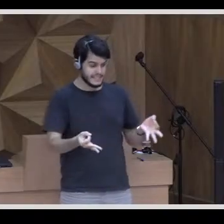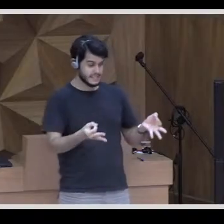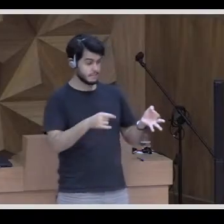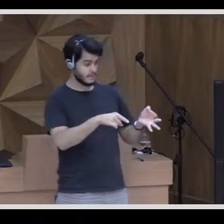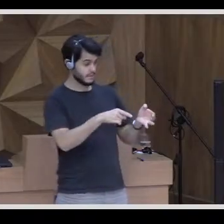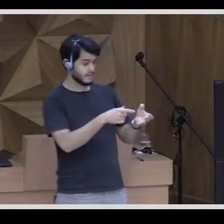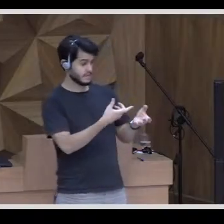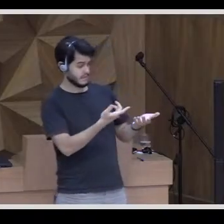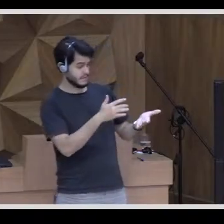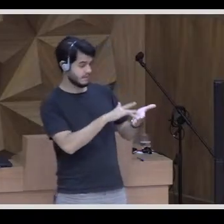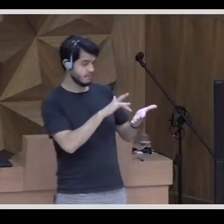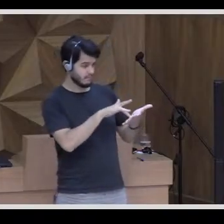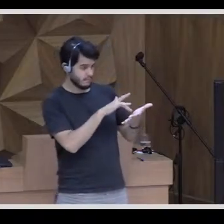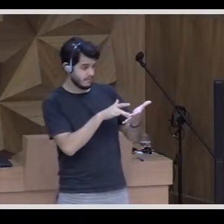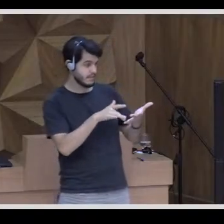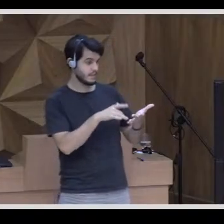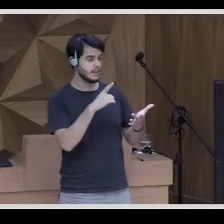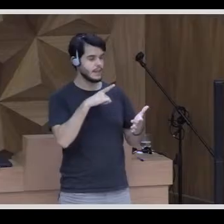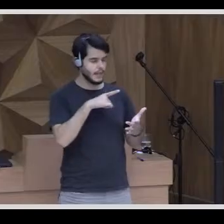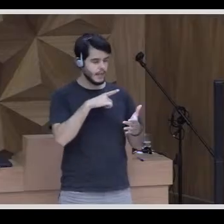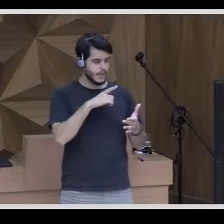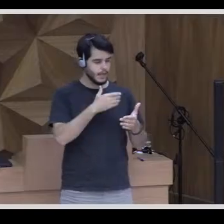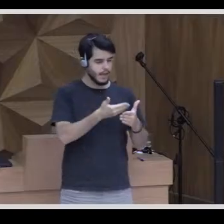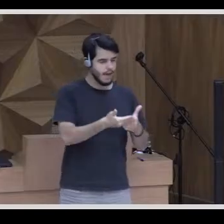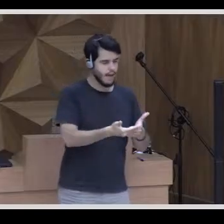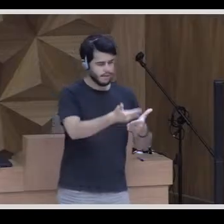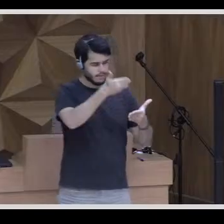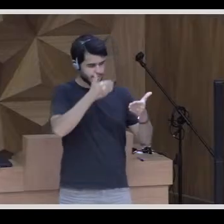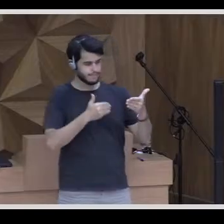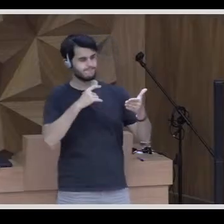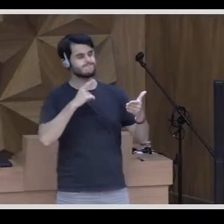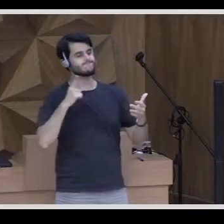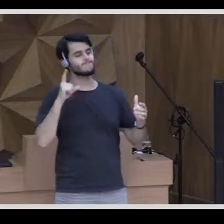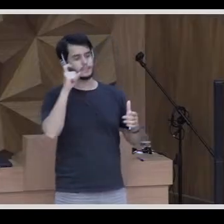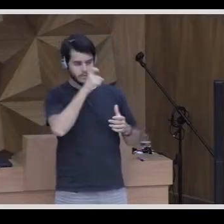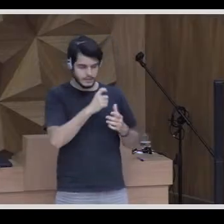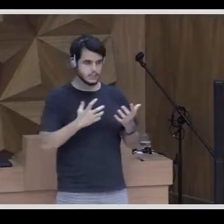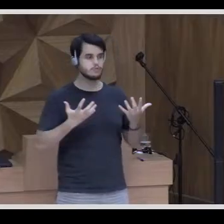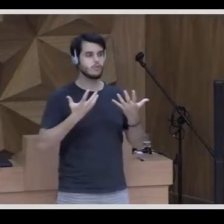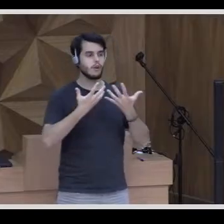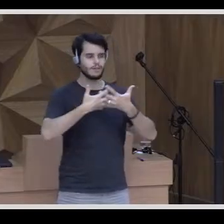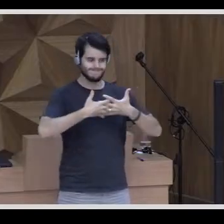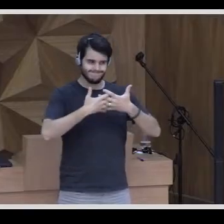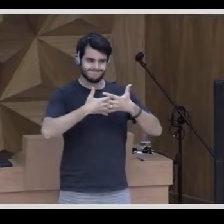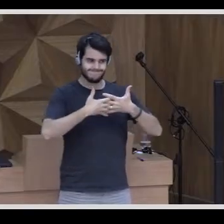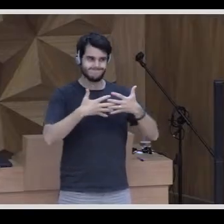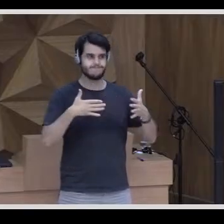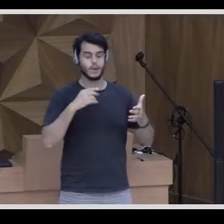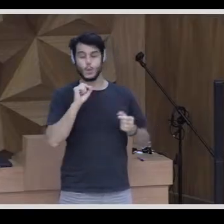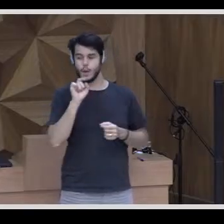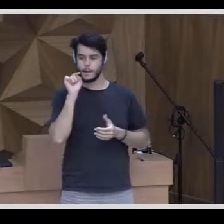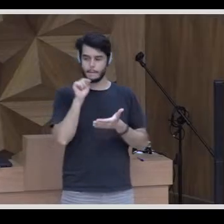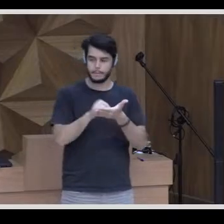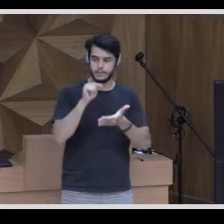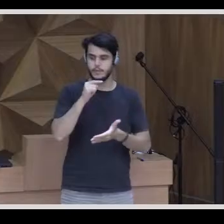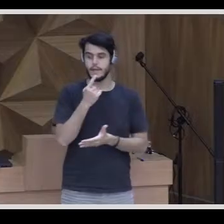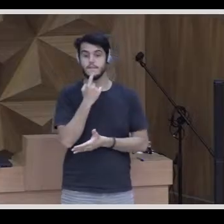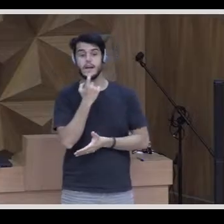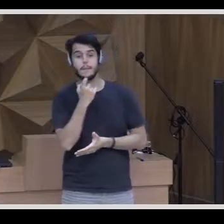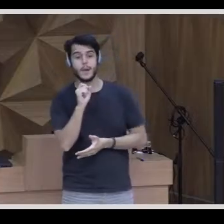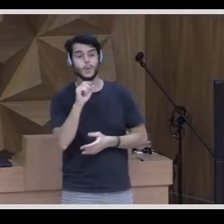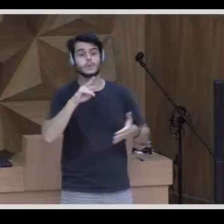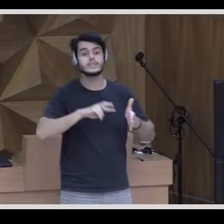other world. So if you were to say, for example, what does the red button on that device on the right do? Well, the answer is,